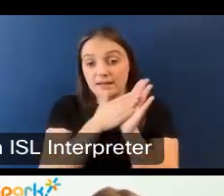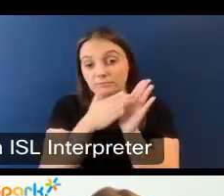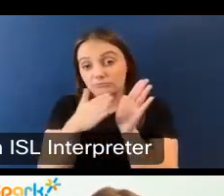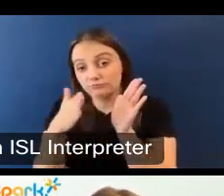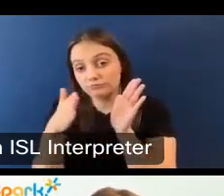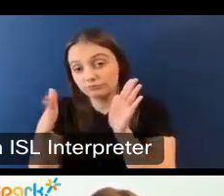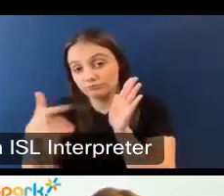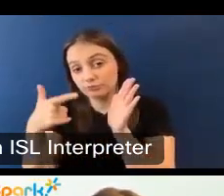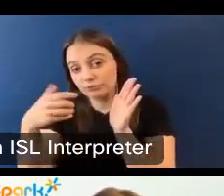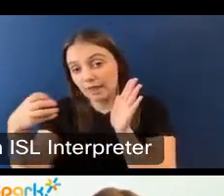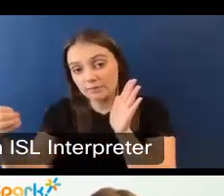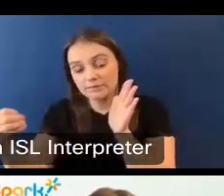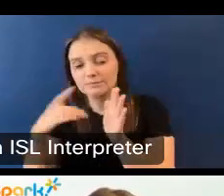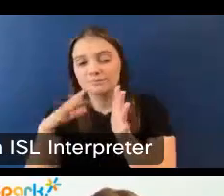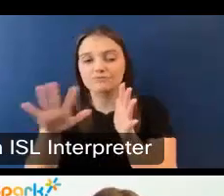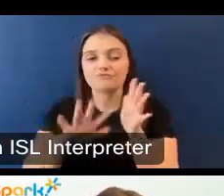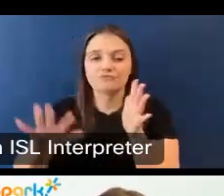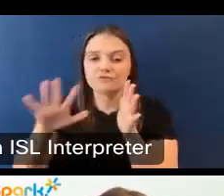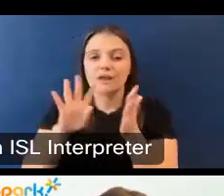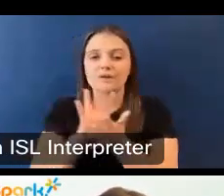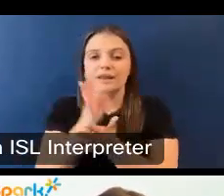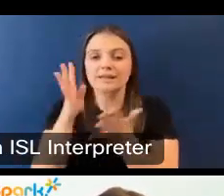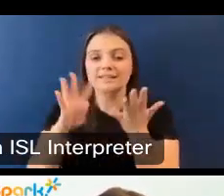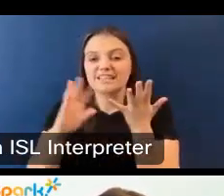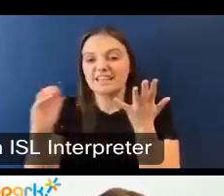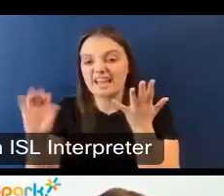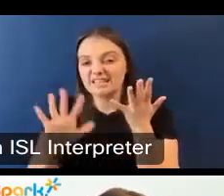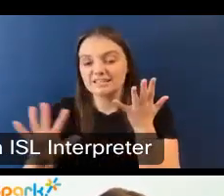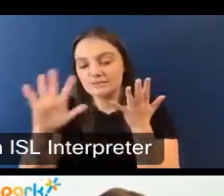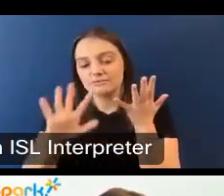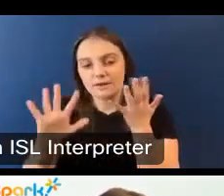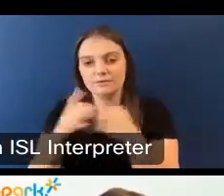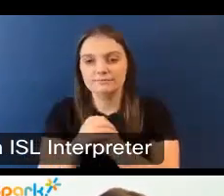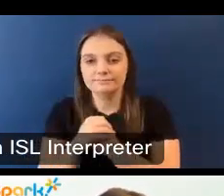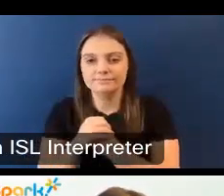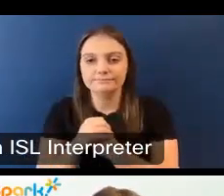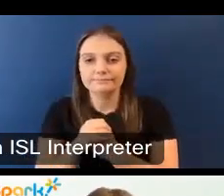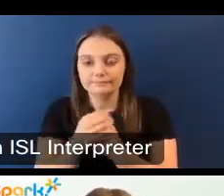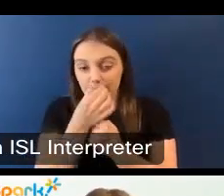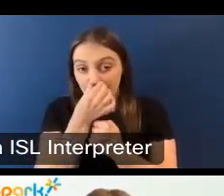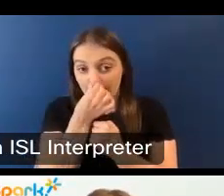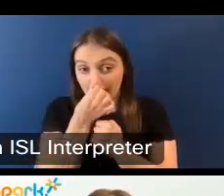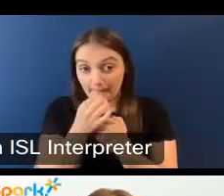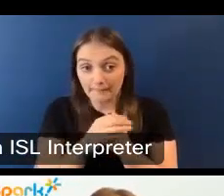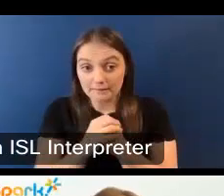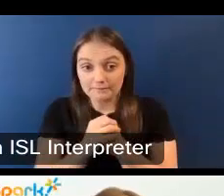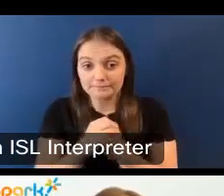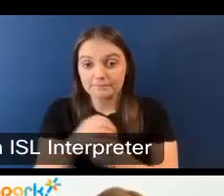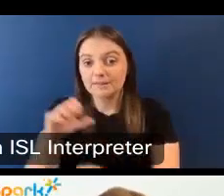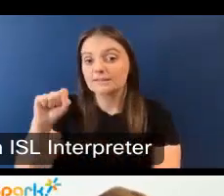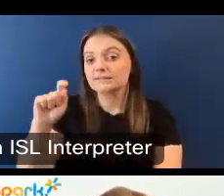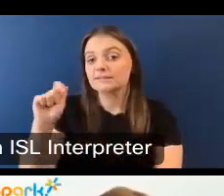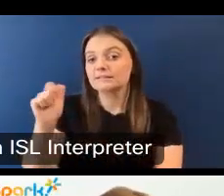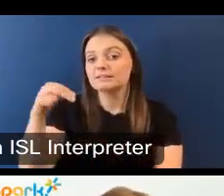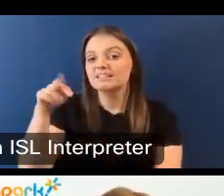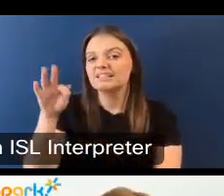basically around the 1990s, Stanford design school kind